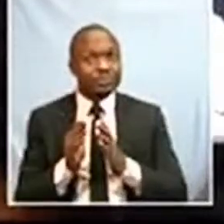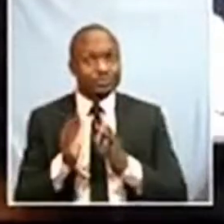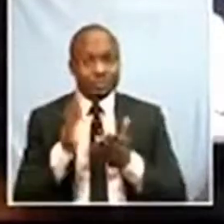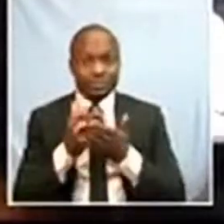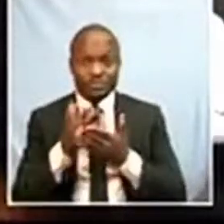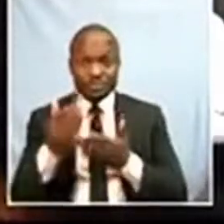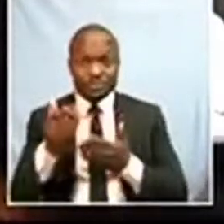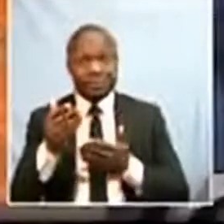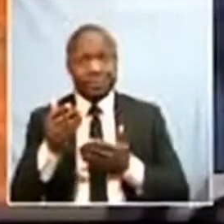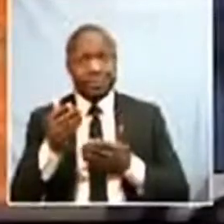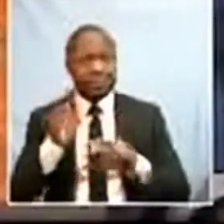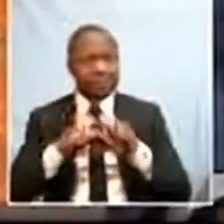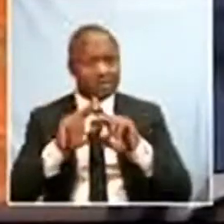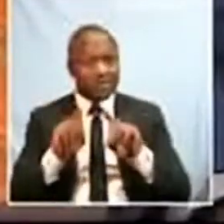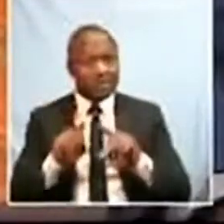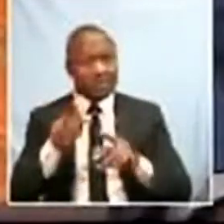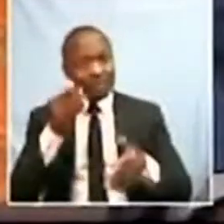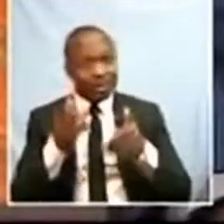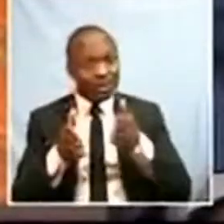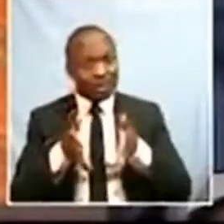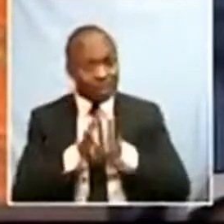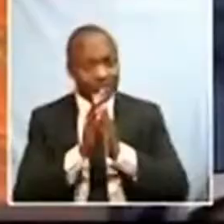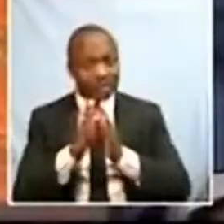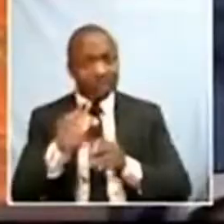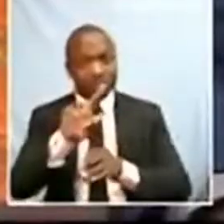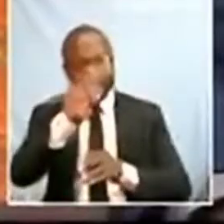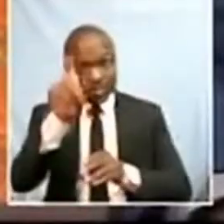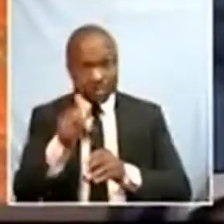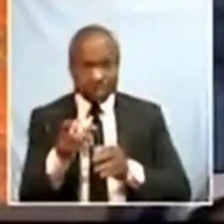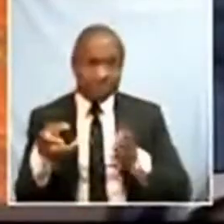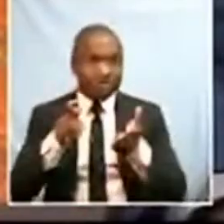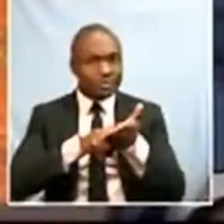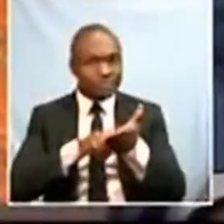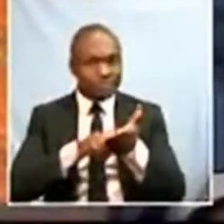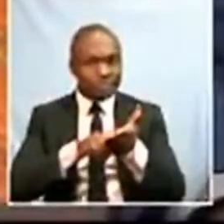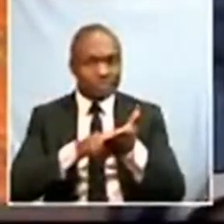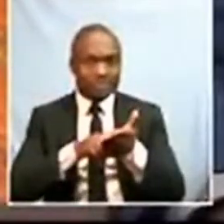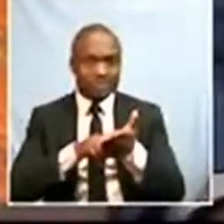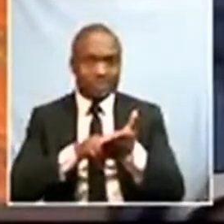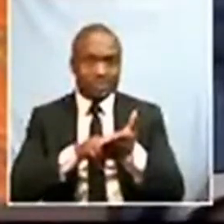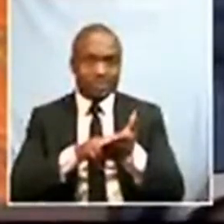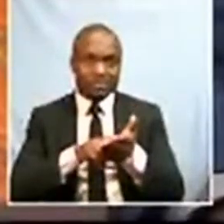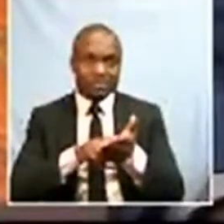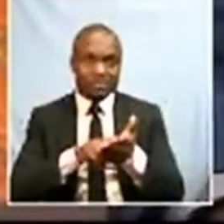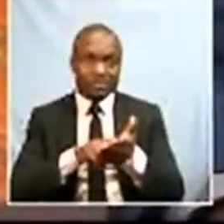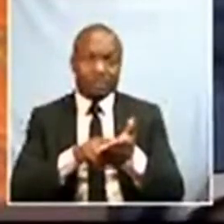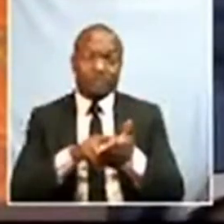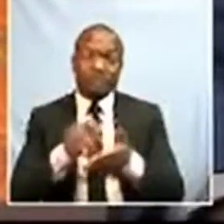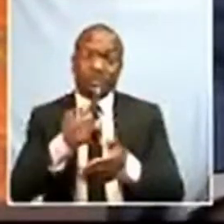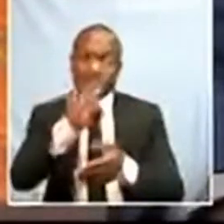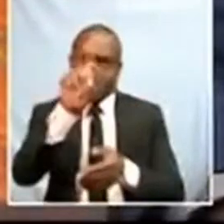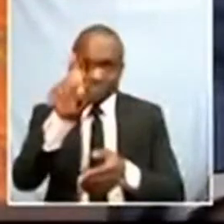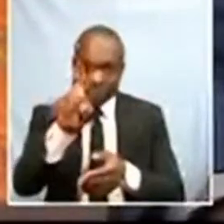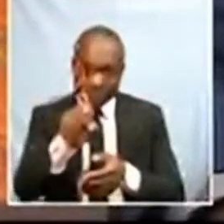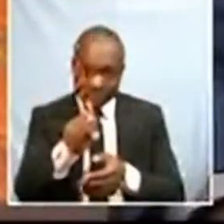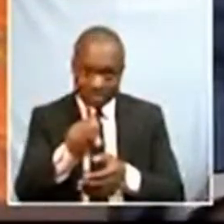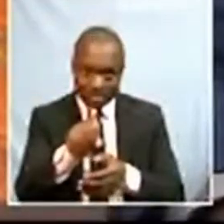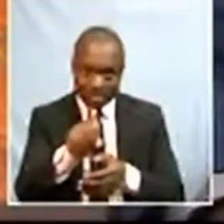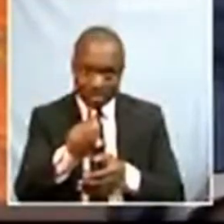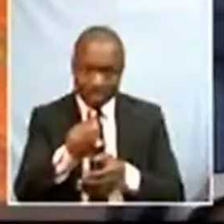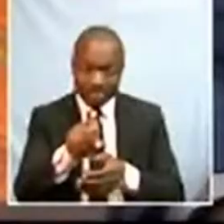Chair, maybe I would request for the question to be paraphrased, because The question was